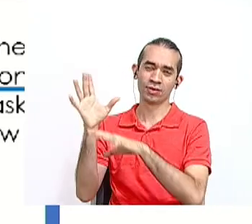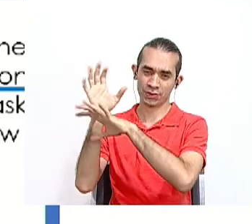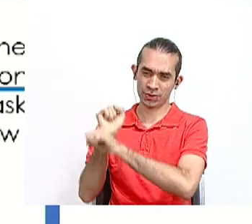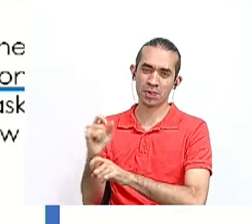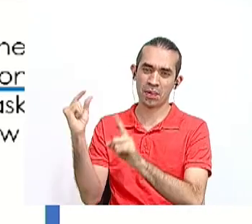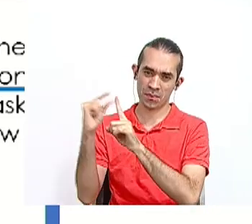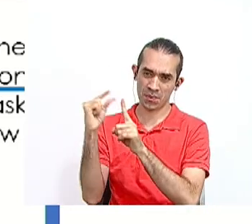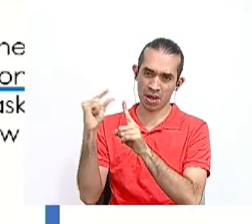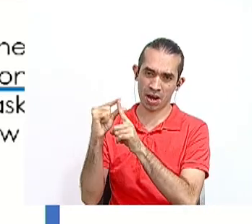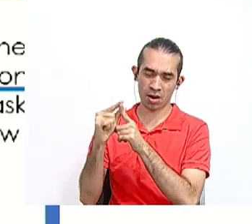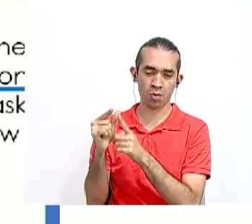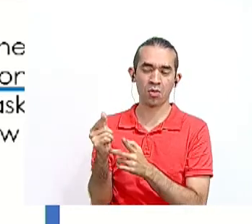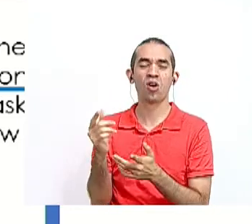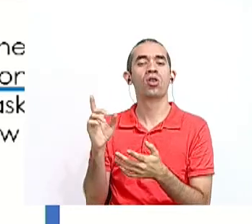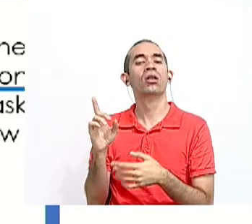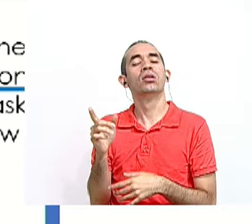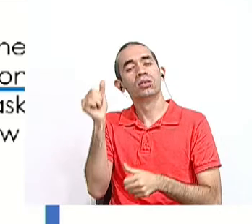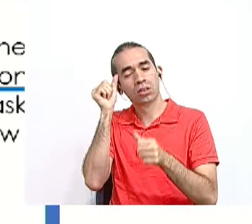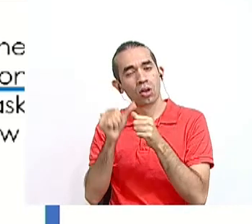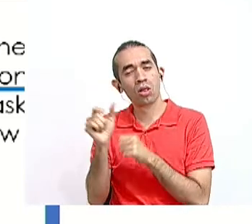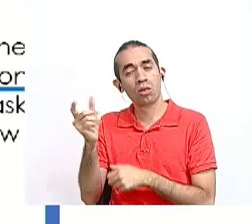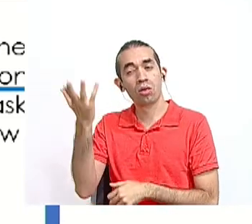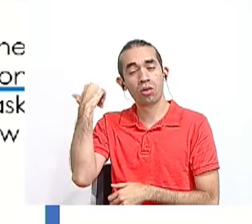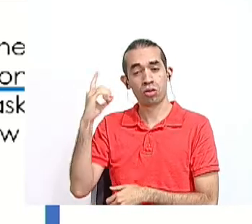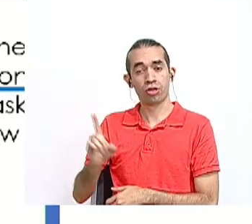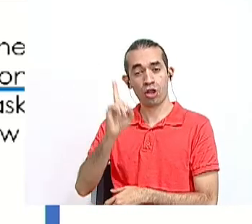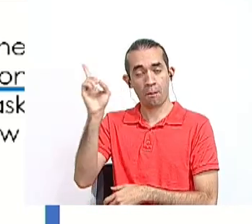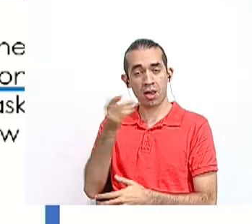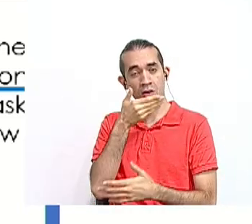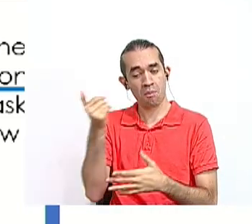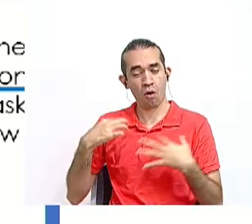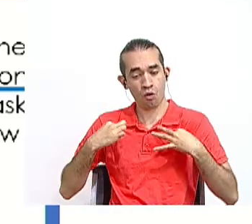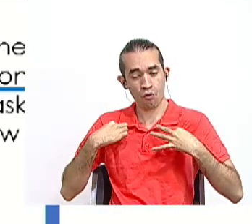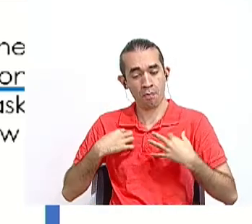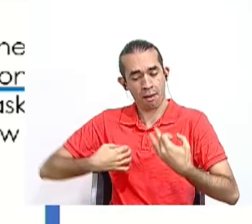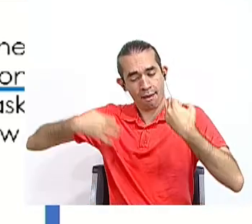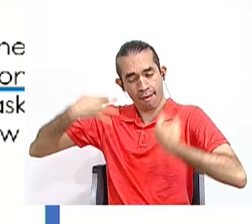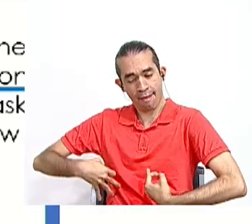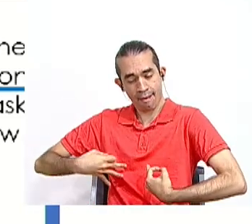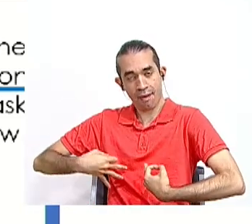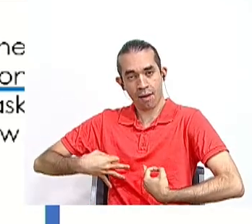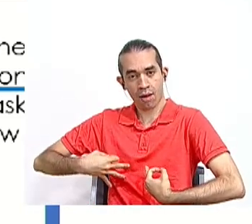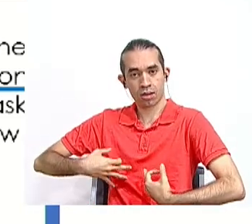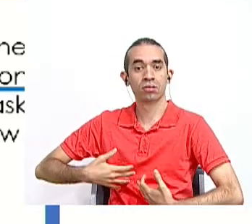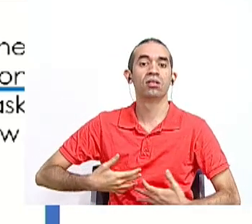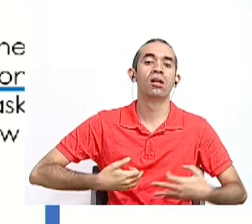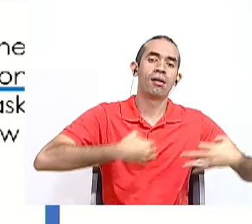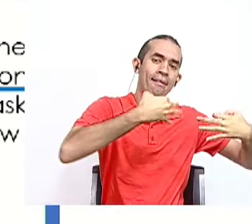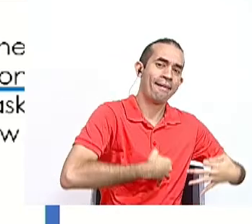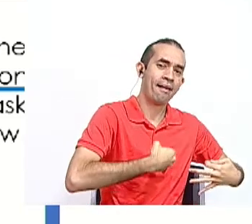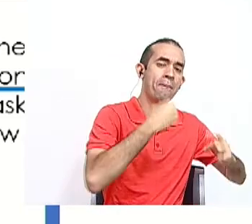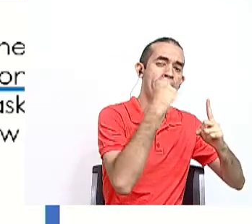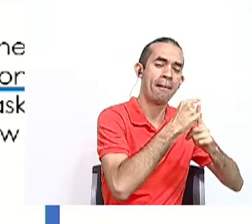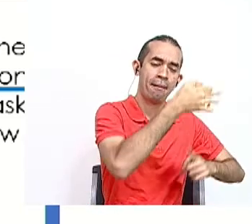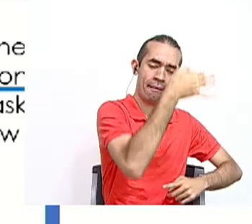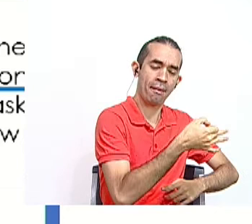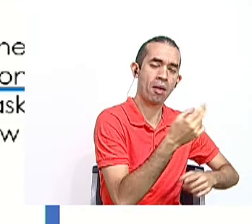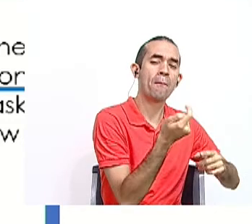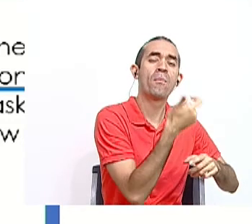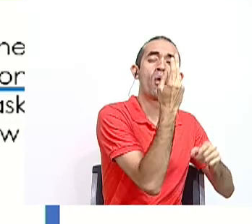get the best clothes, those are the ones that you wear on Sundays, right? So however is less common than the word